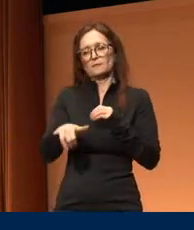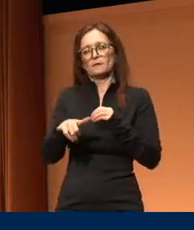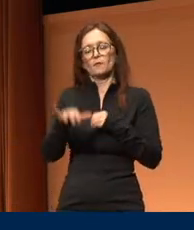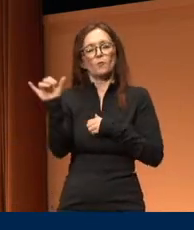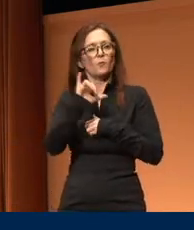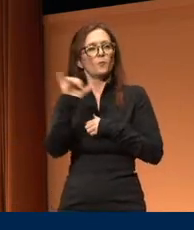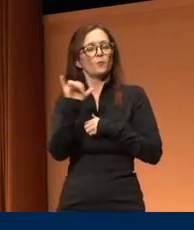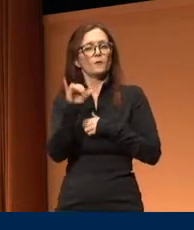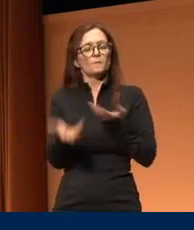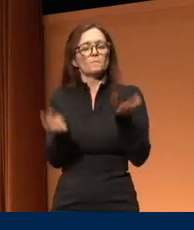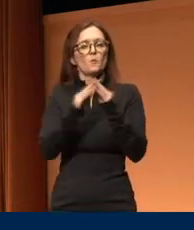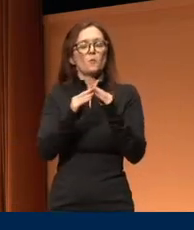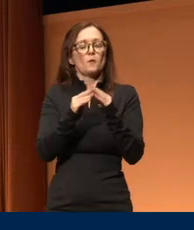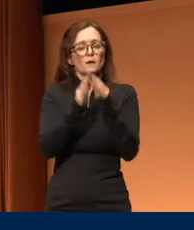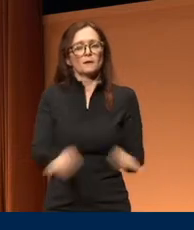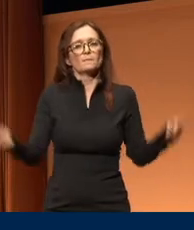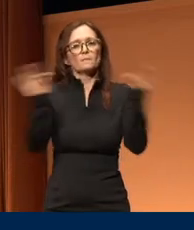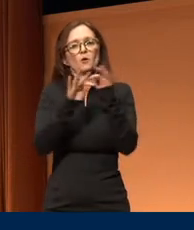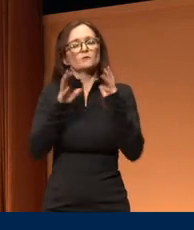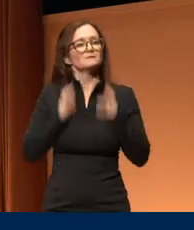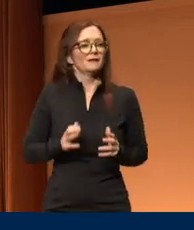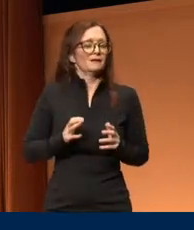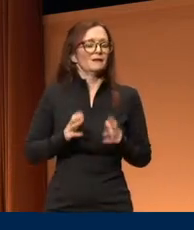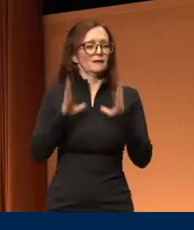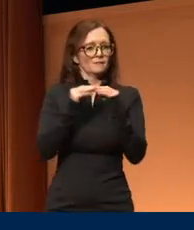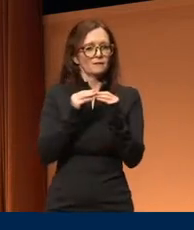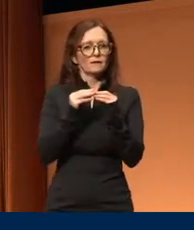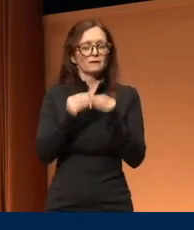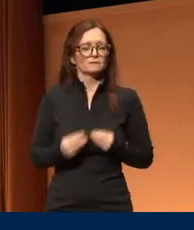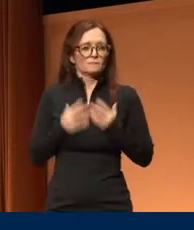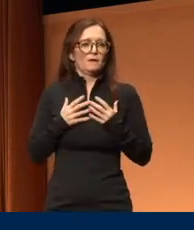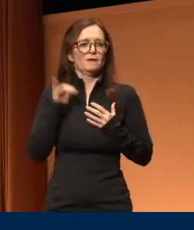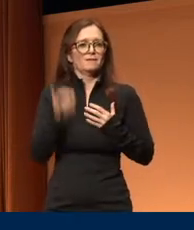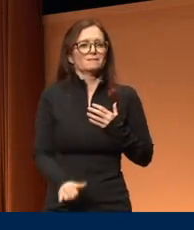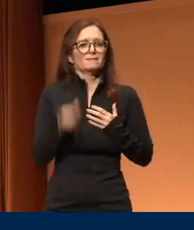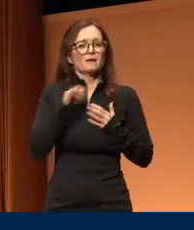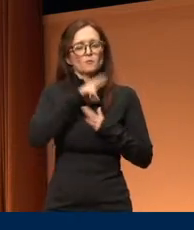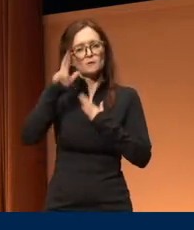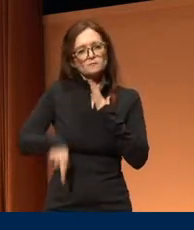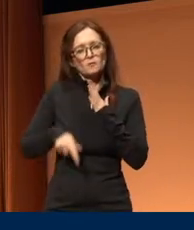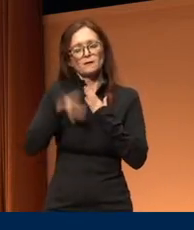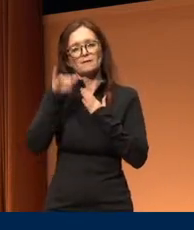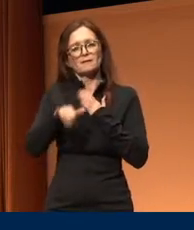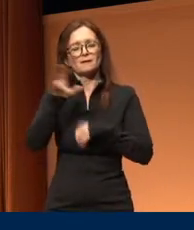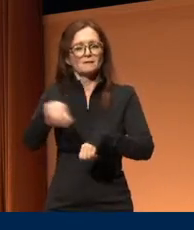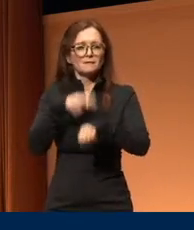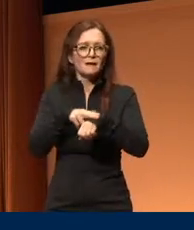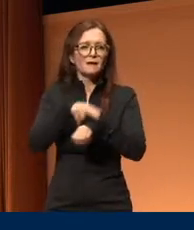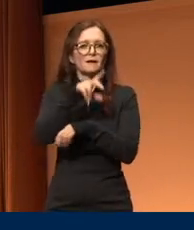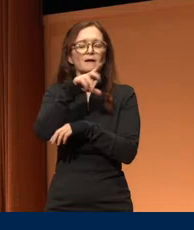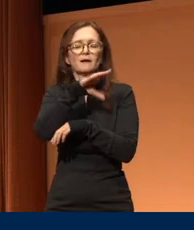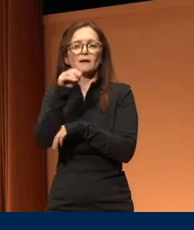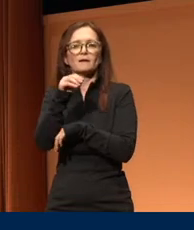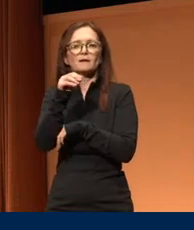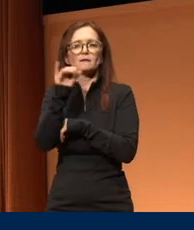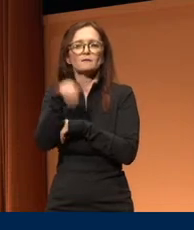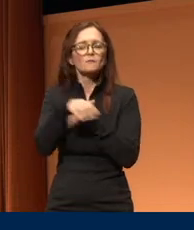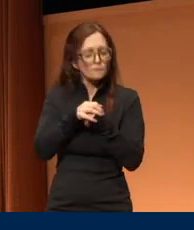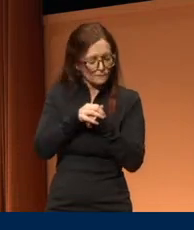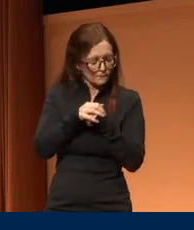and more importantly, a citizens' convention inspired by the results of this national debate and the Irish precedents.